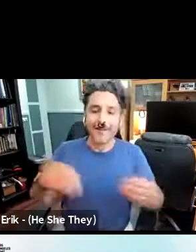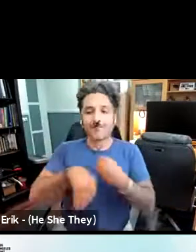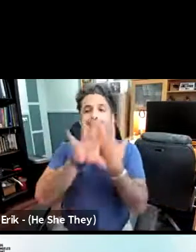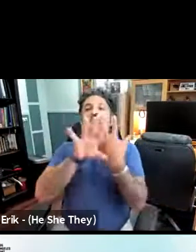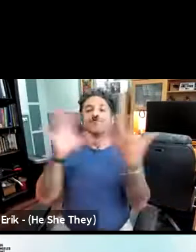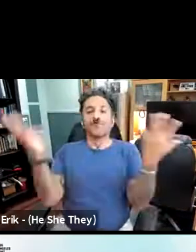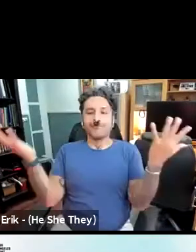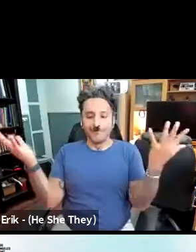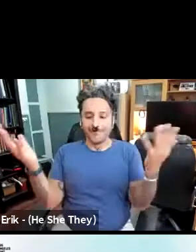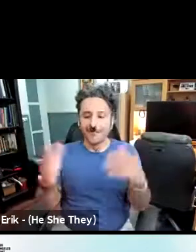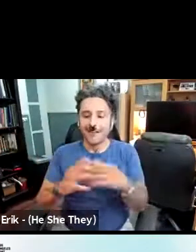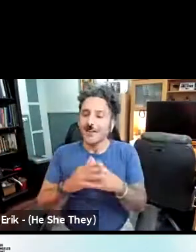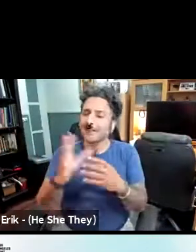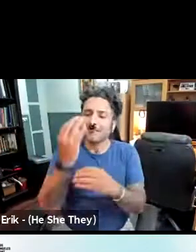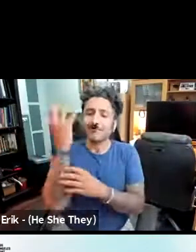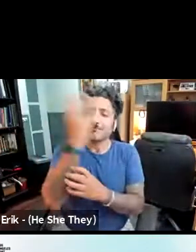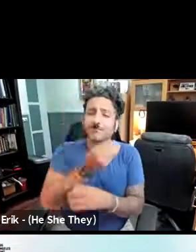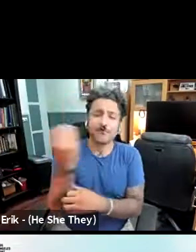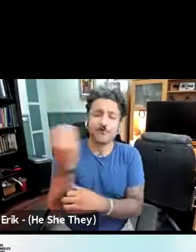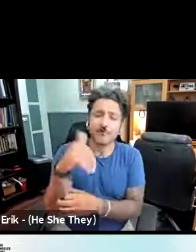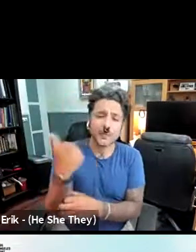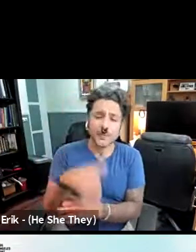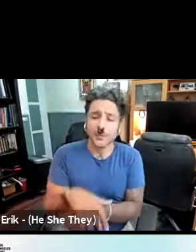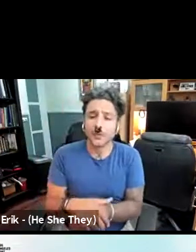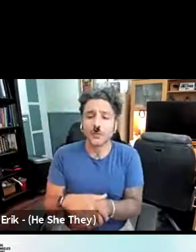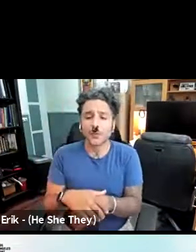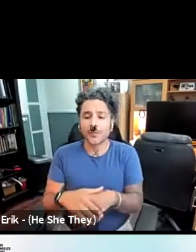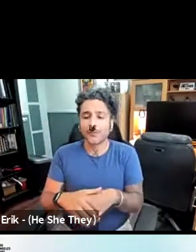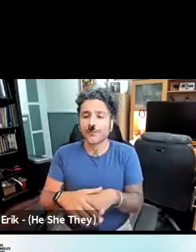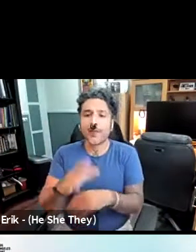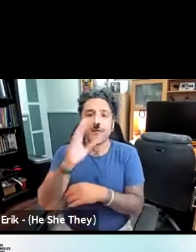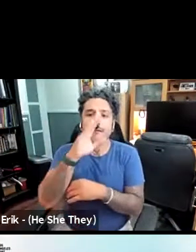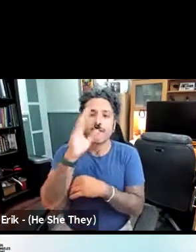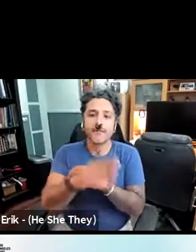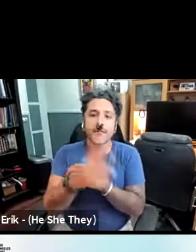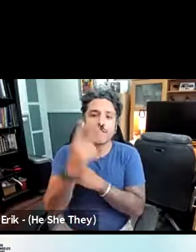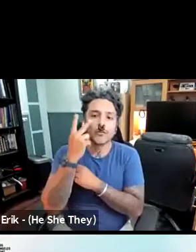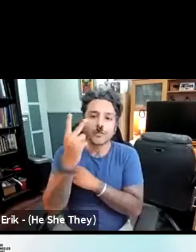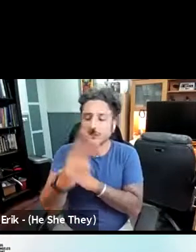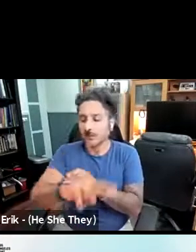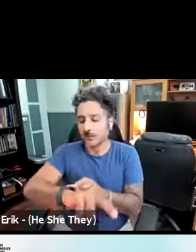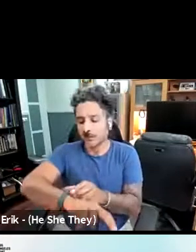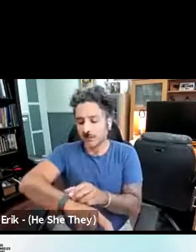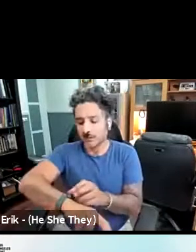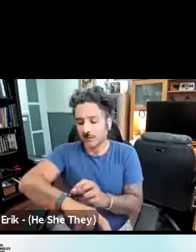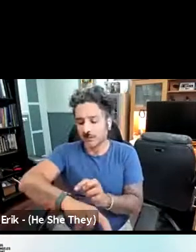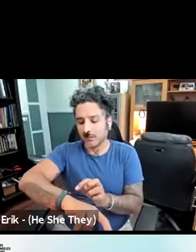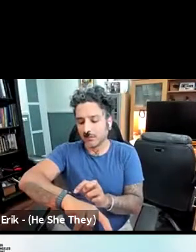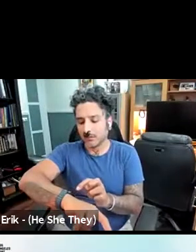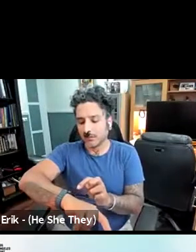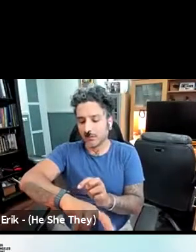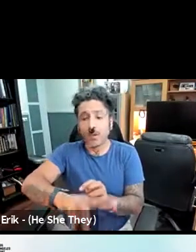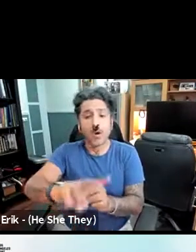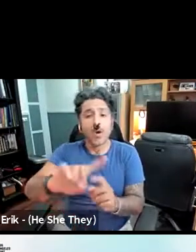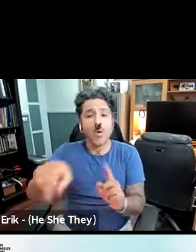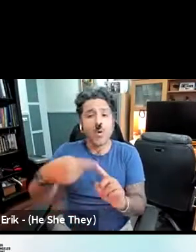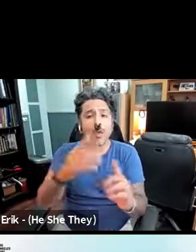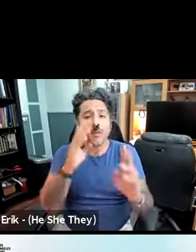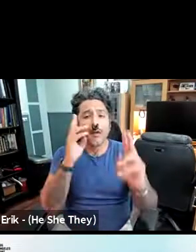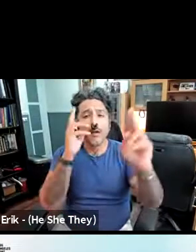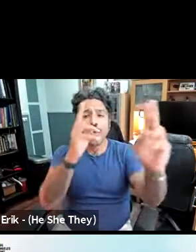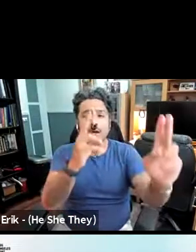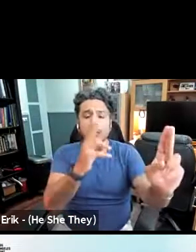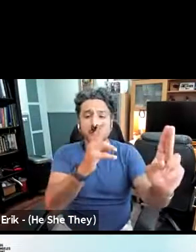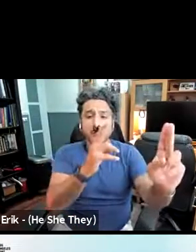And it was beautiful. When I never seen something where they honored trans mass